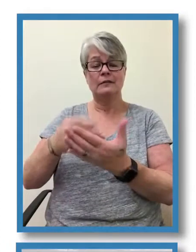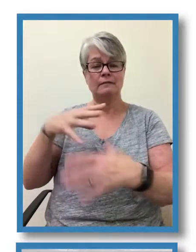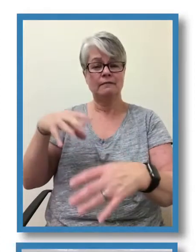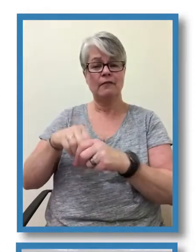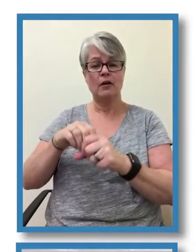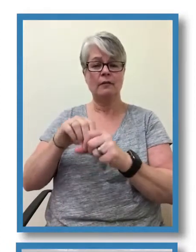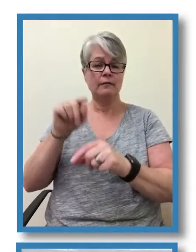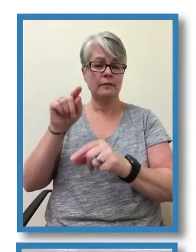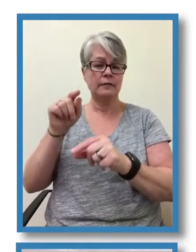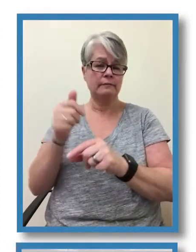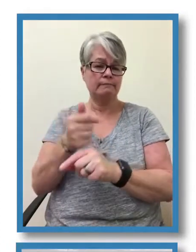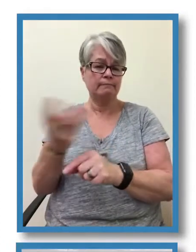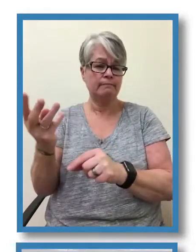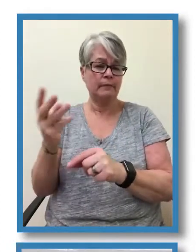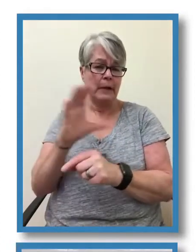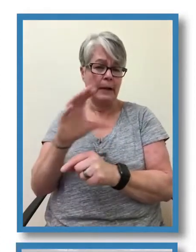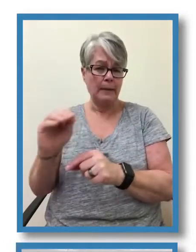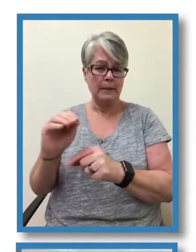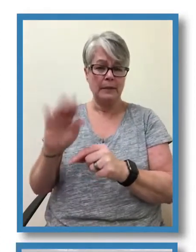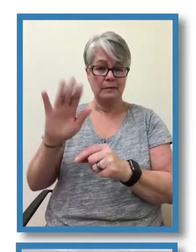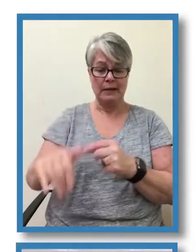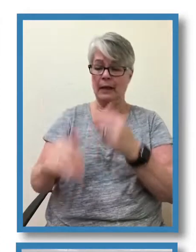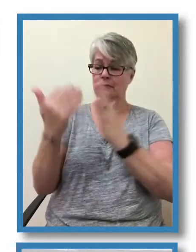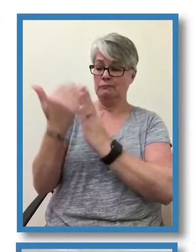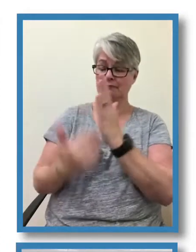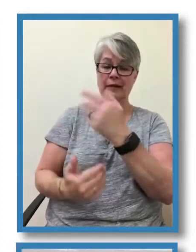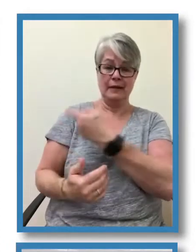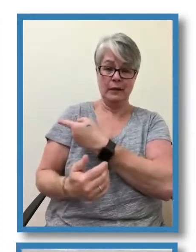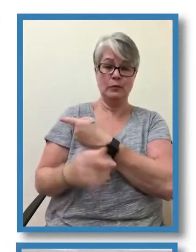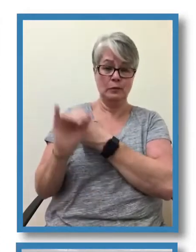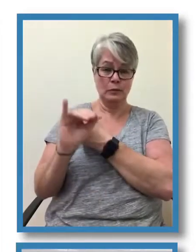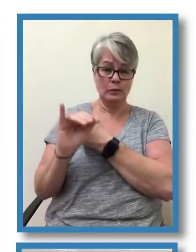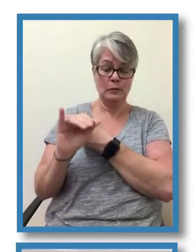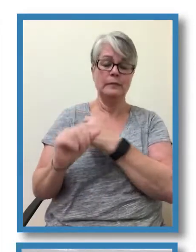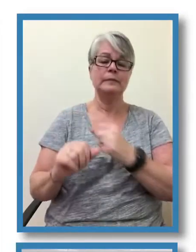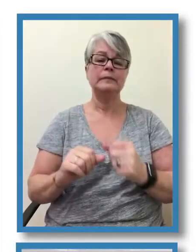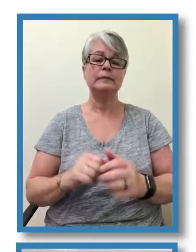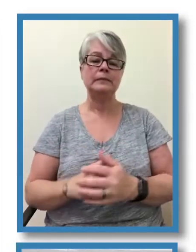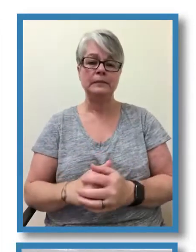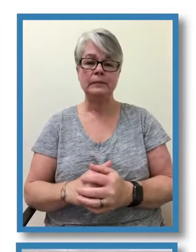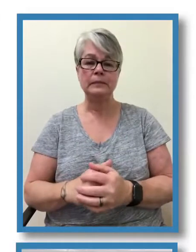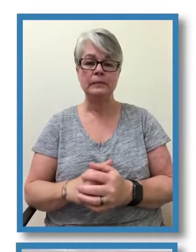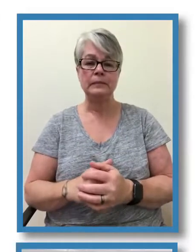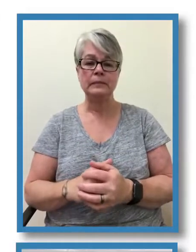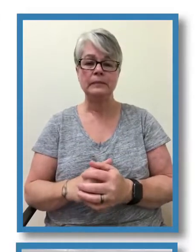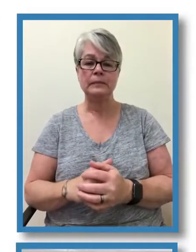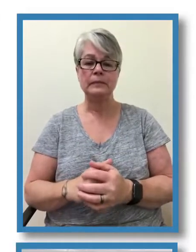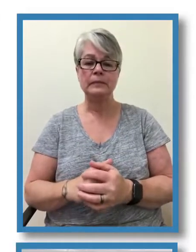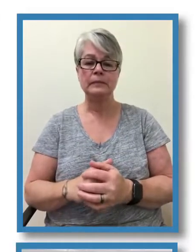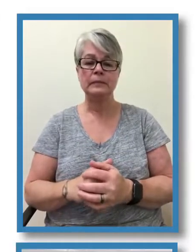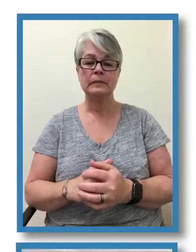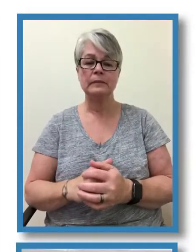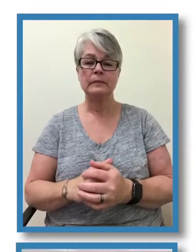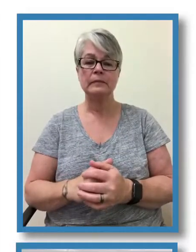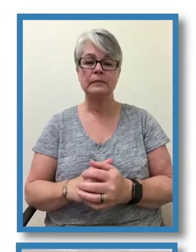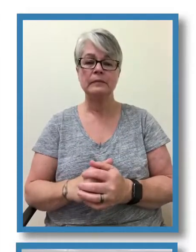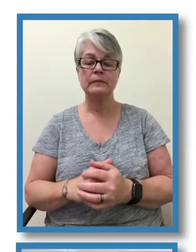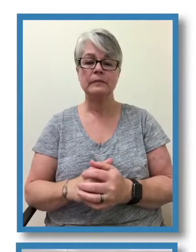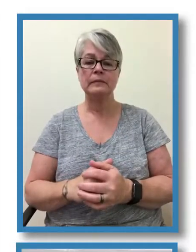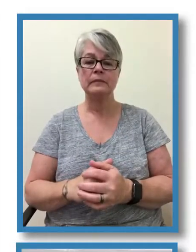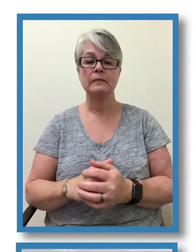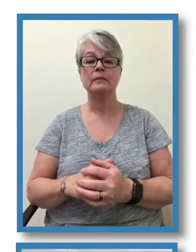right. Part of this is a testament to the effort that many different groups have actually done over the years to actually try and